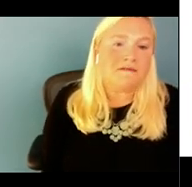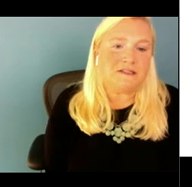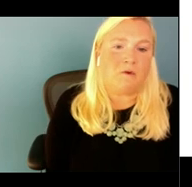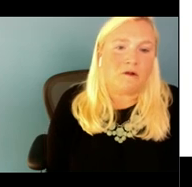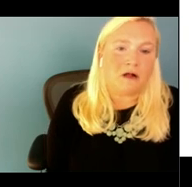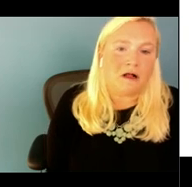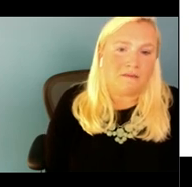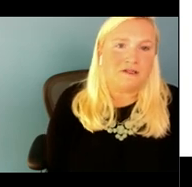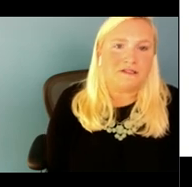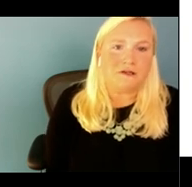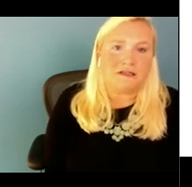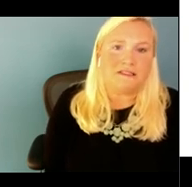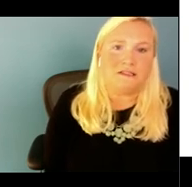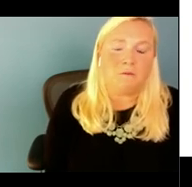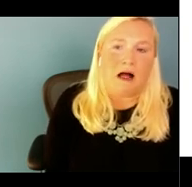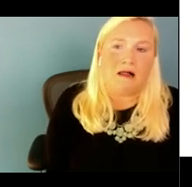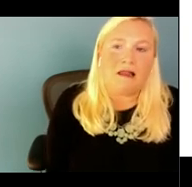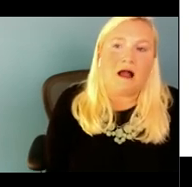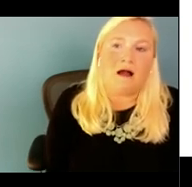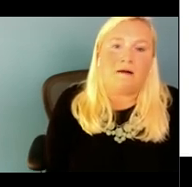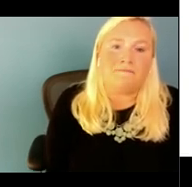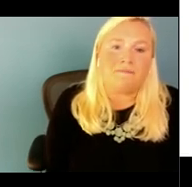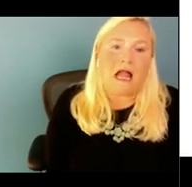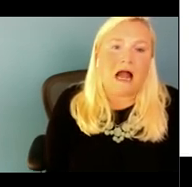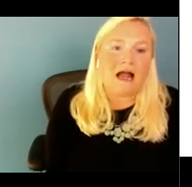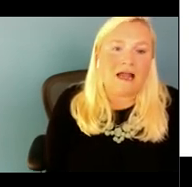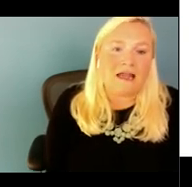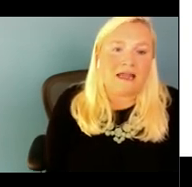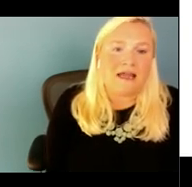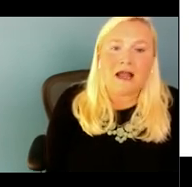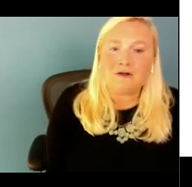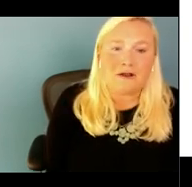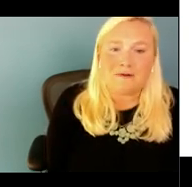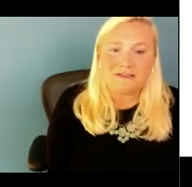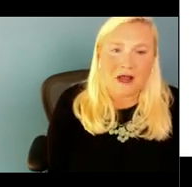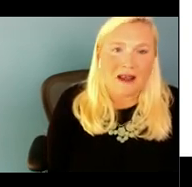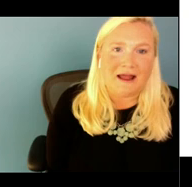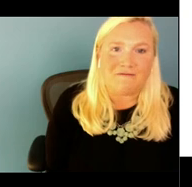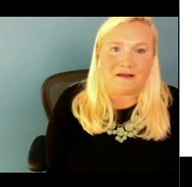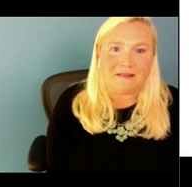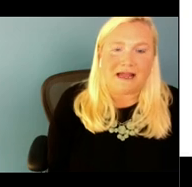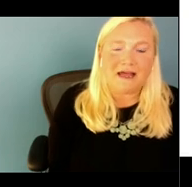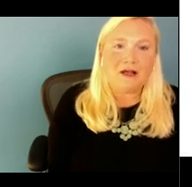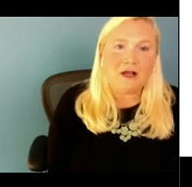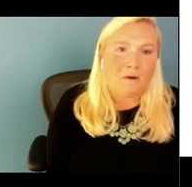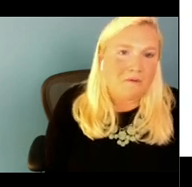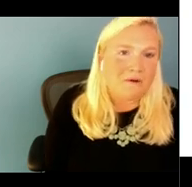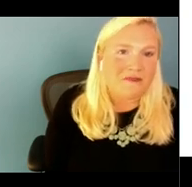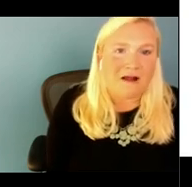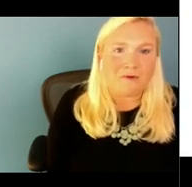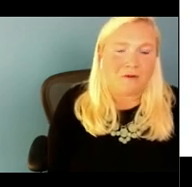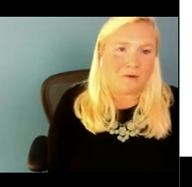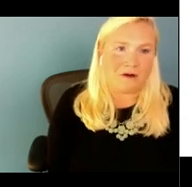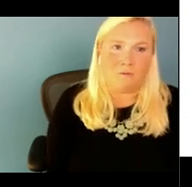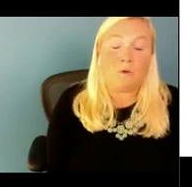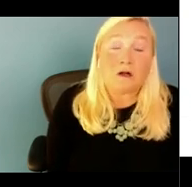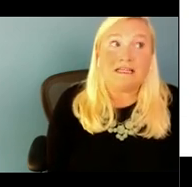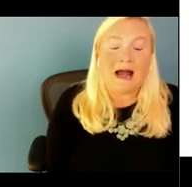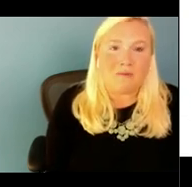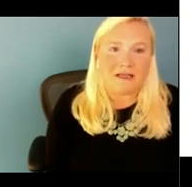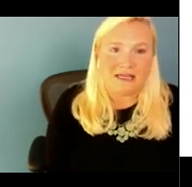I also have some older elementary students as well. I agree with Scott. I feel like going with that